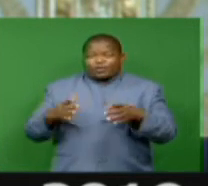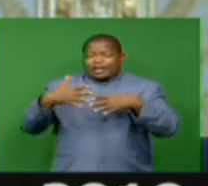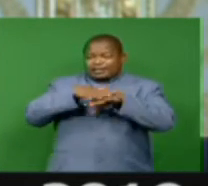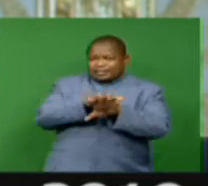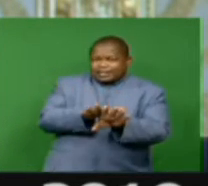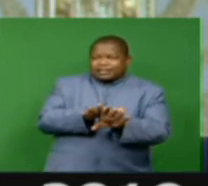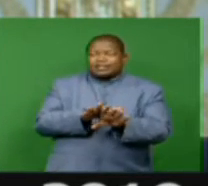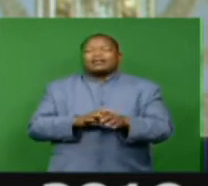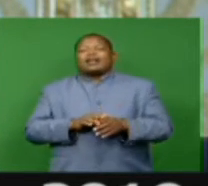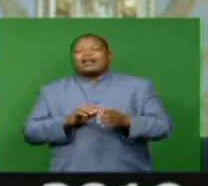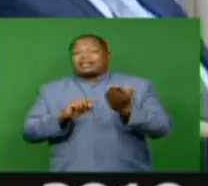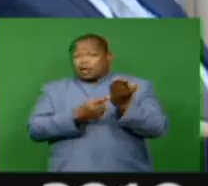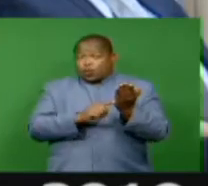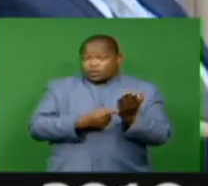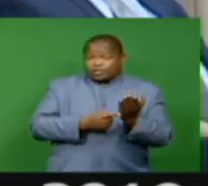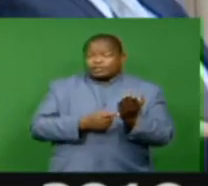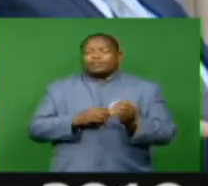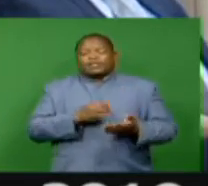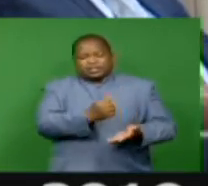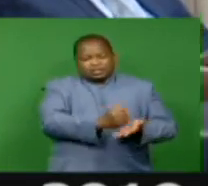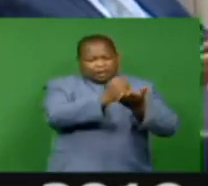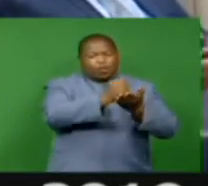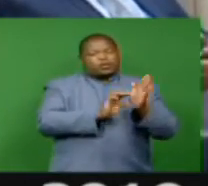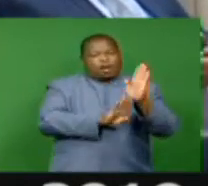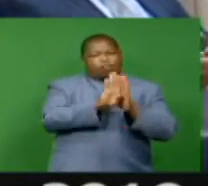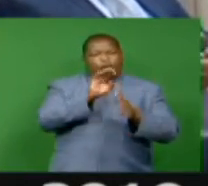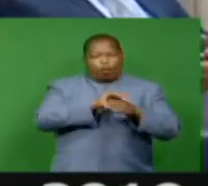the digital divide.